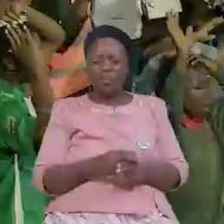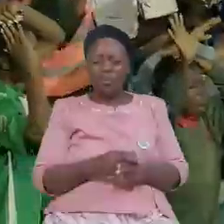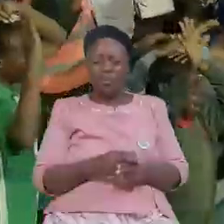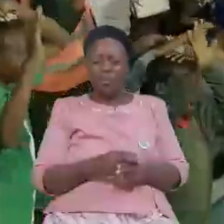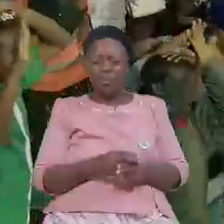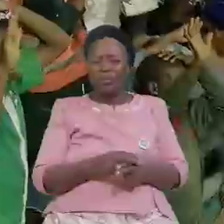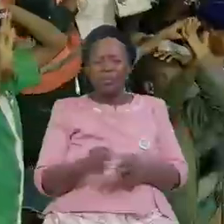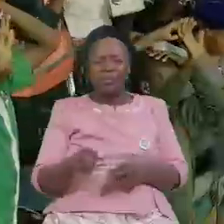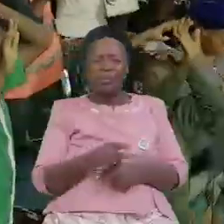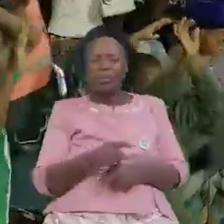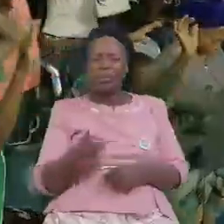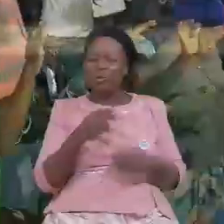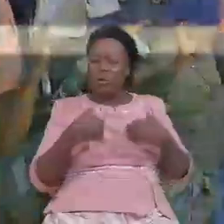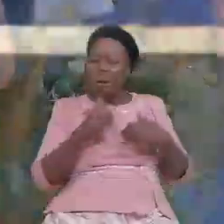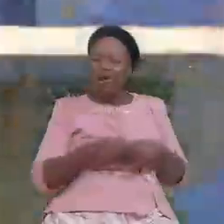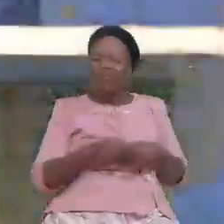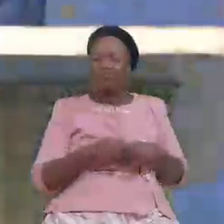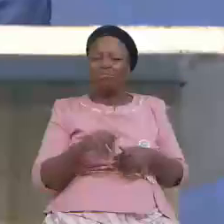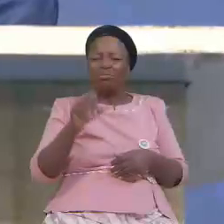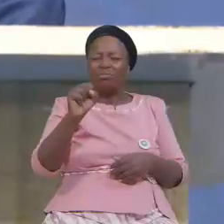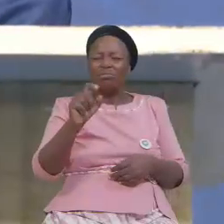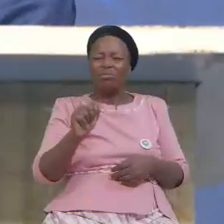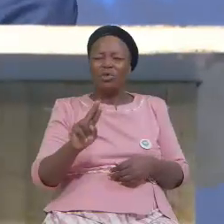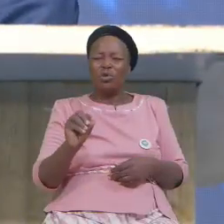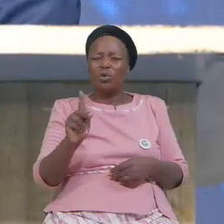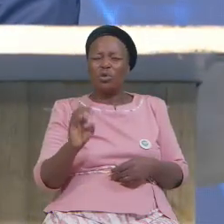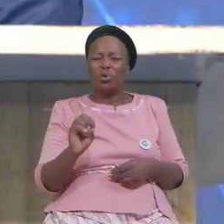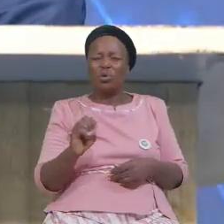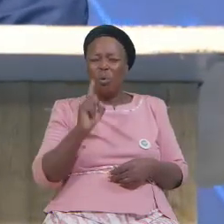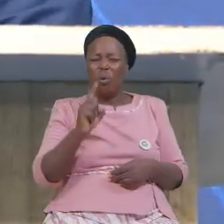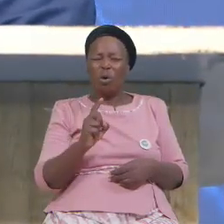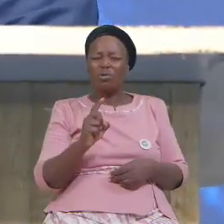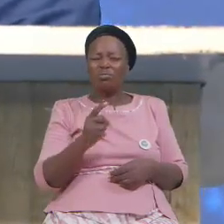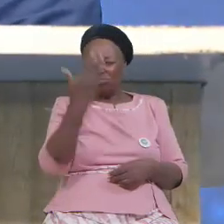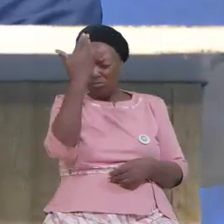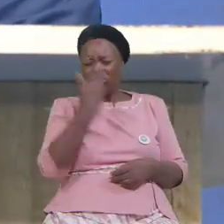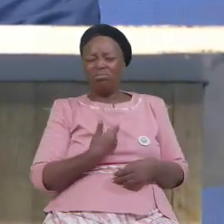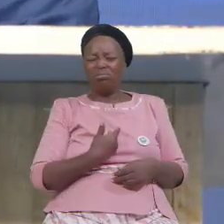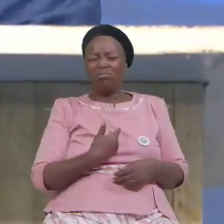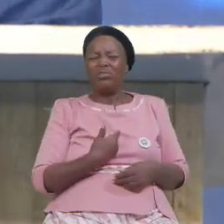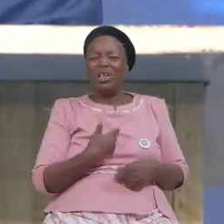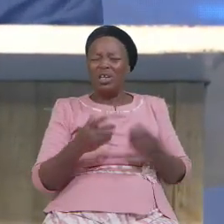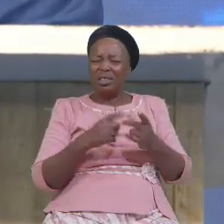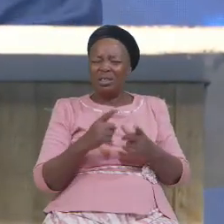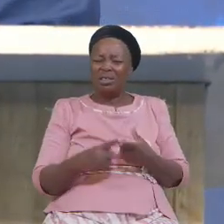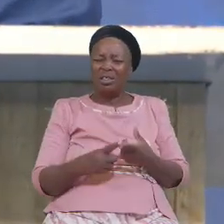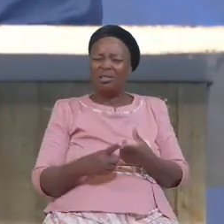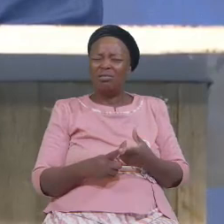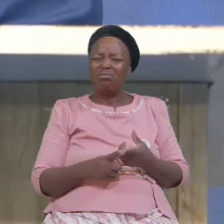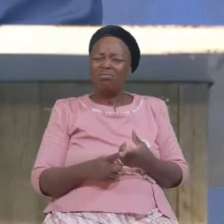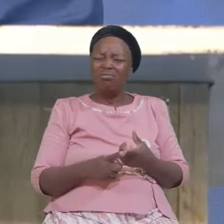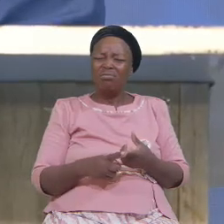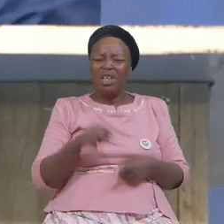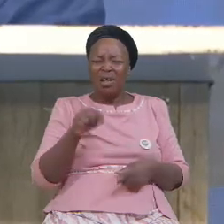Those who have stroke, one hand, one side, one leg, one side, lame,